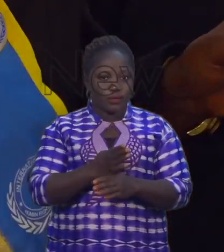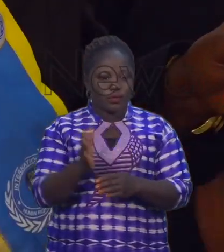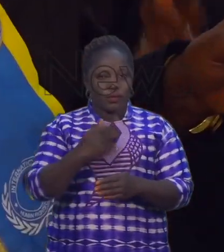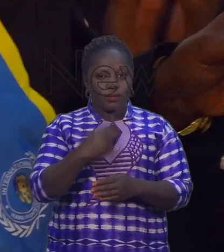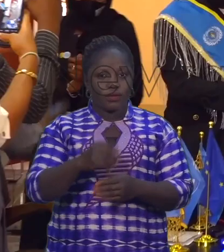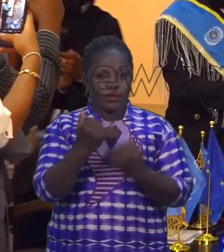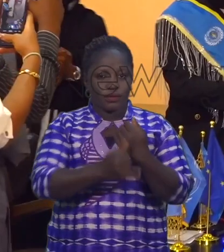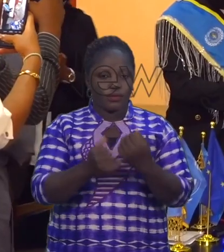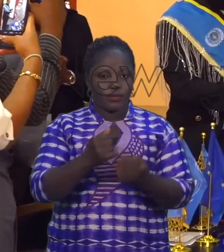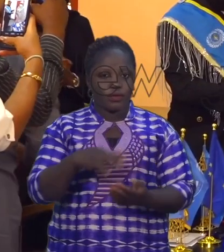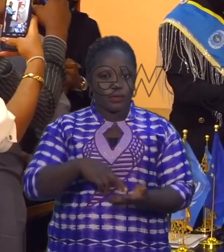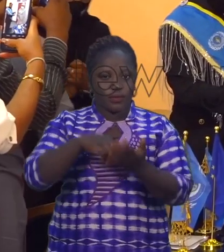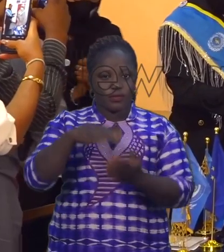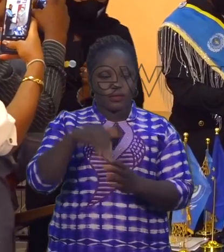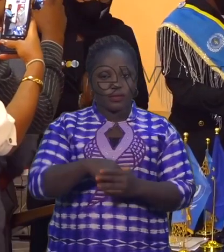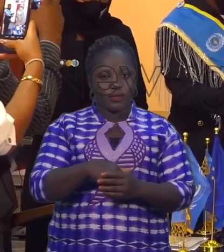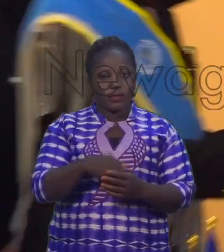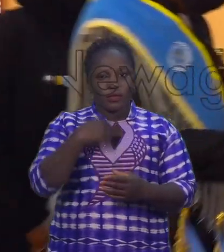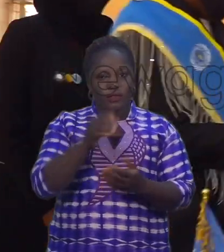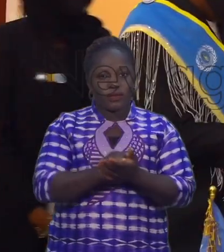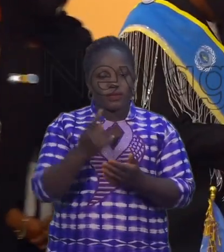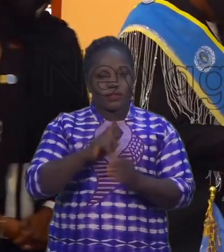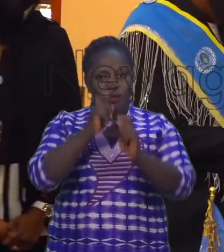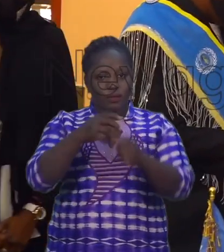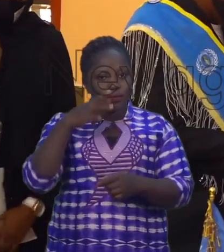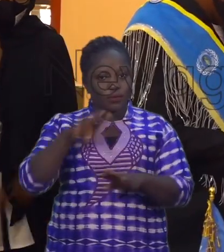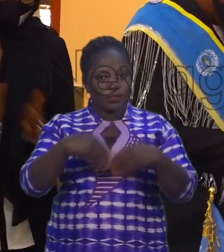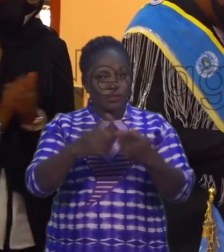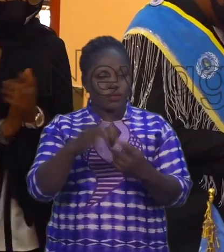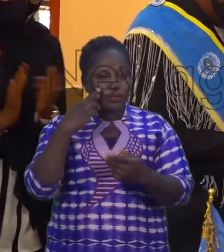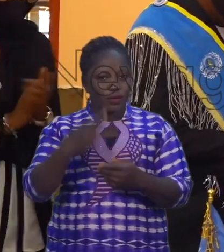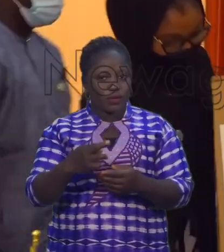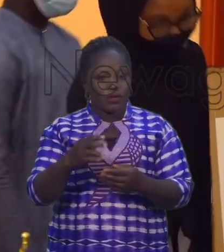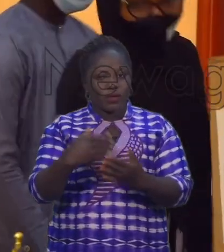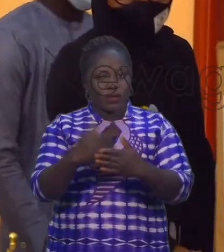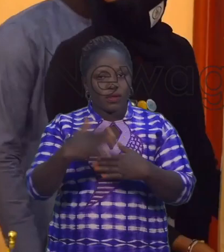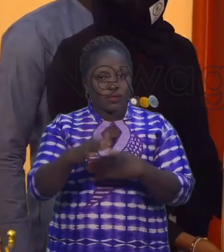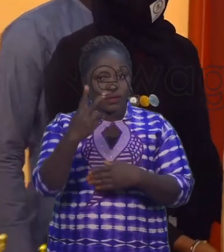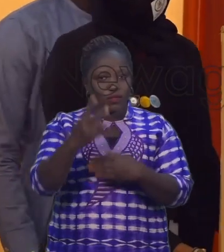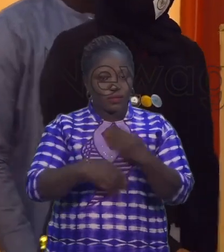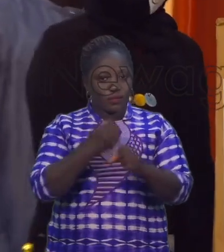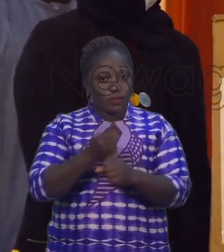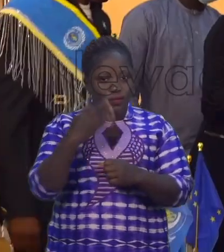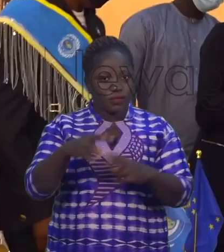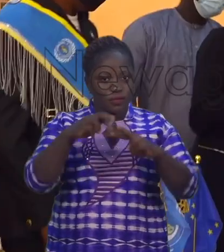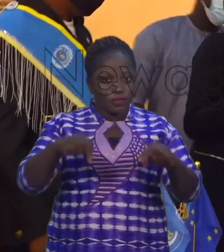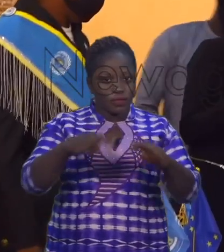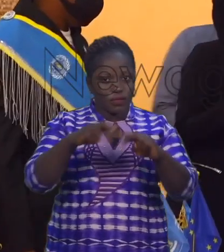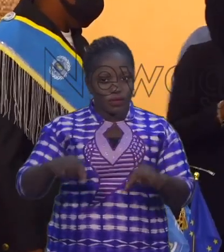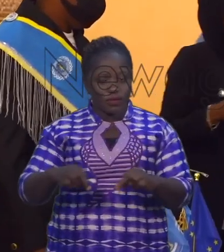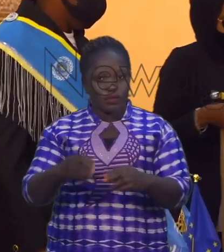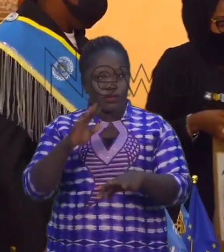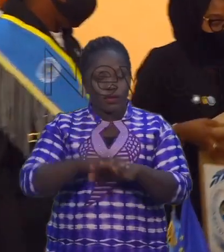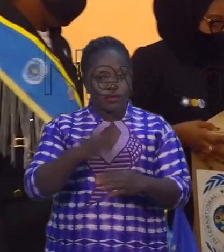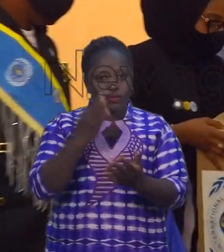ambassador of the commission, Dr. Friday Sani, said, "The award was presented to the Honorable Minister after 2 years of investigation into the alleged